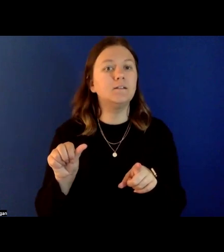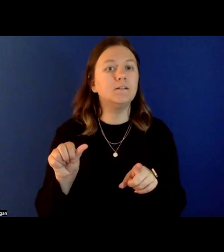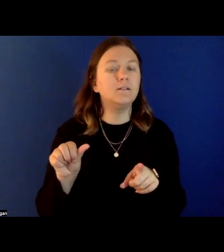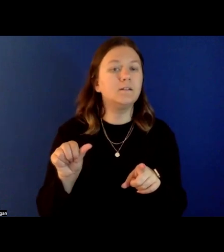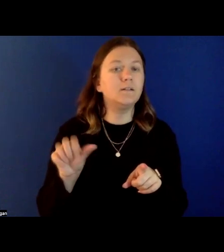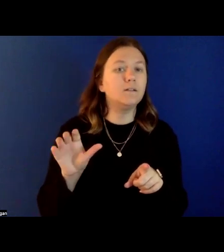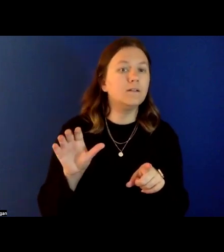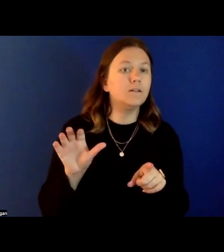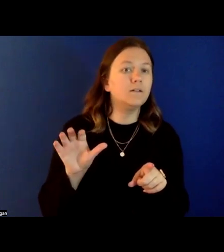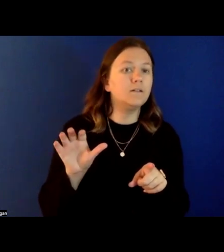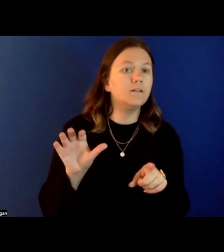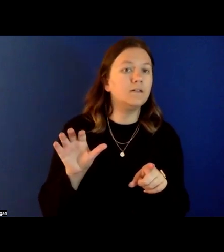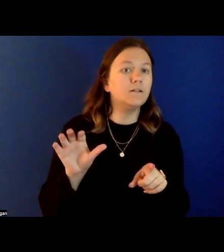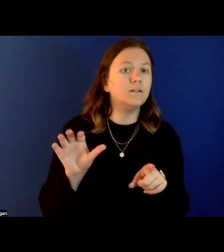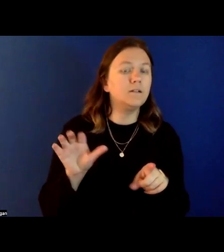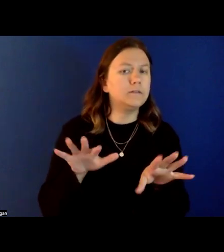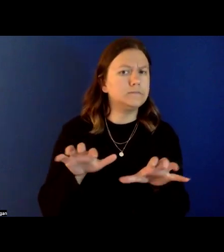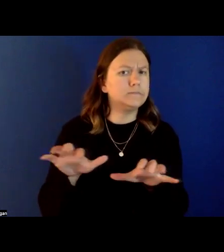wanna go and grab some.